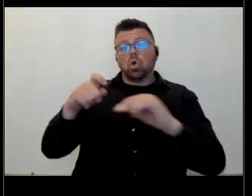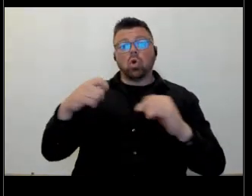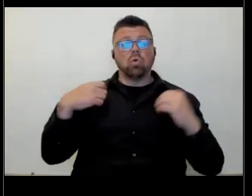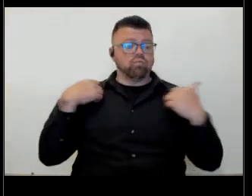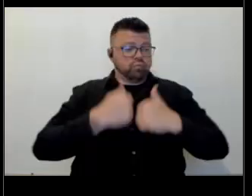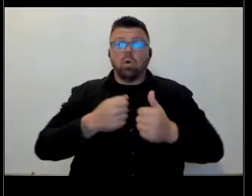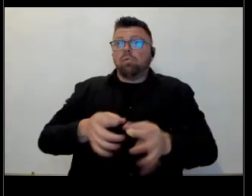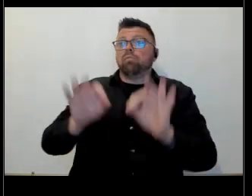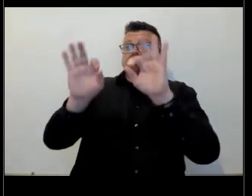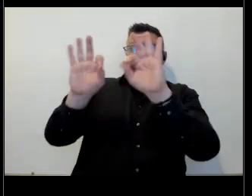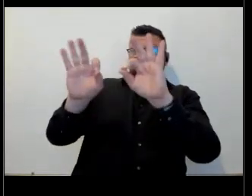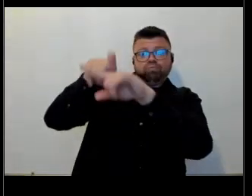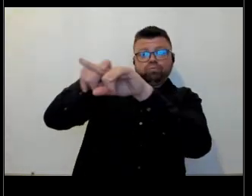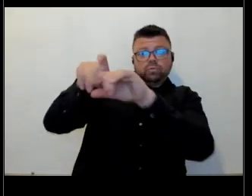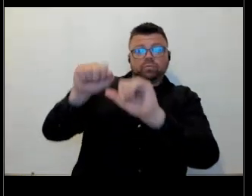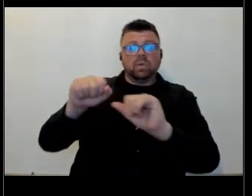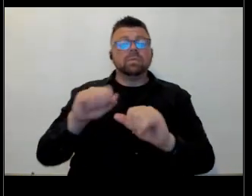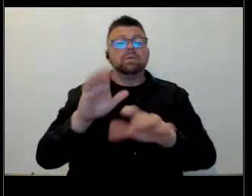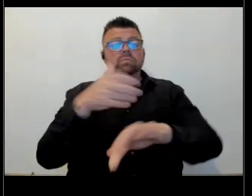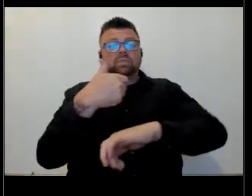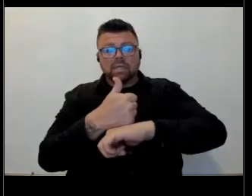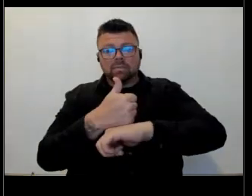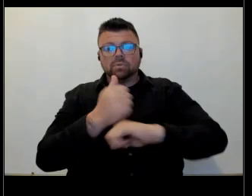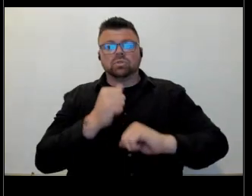higher than 48 inches above the floor,